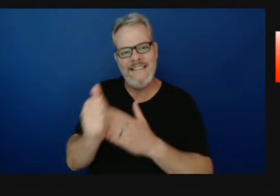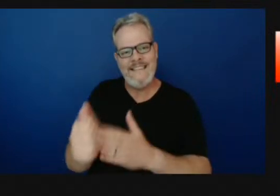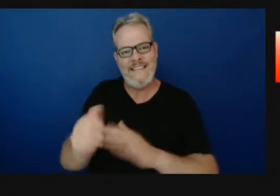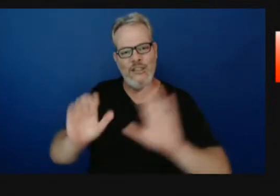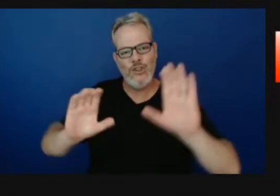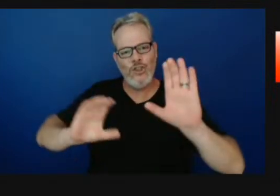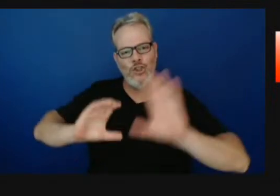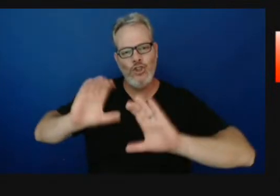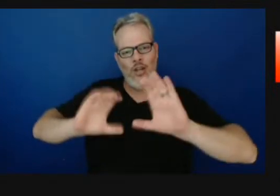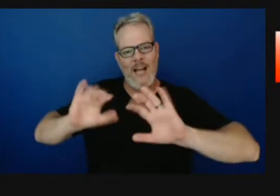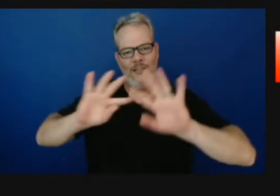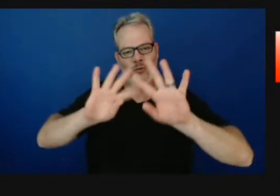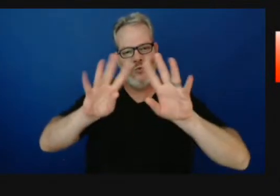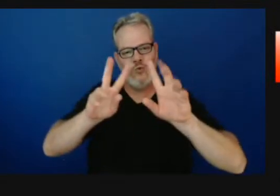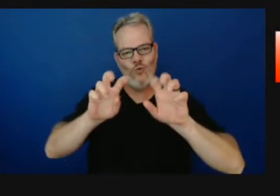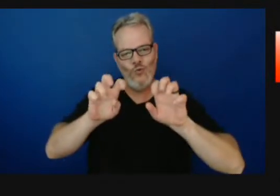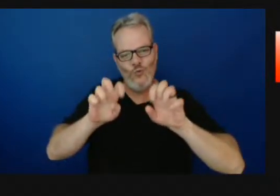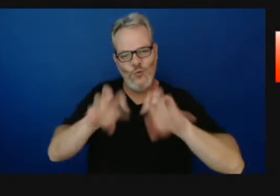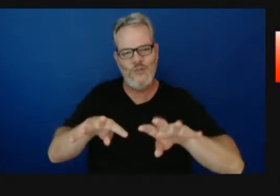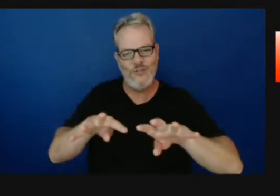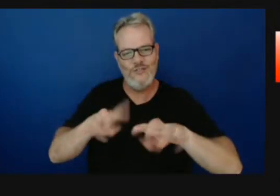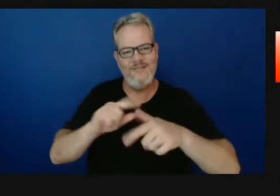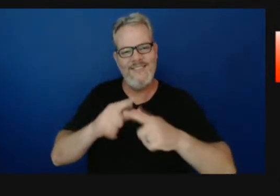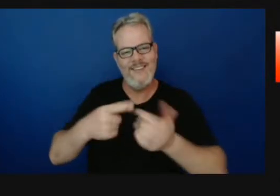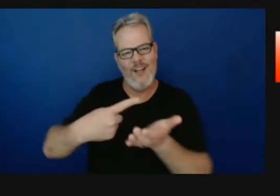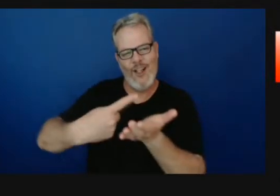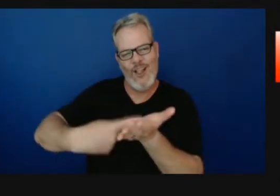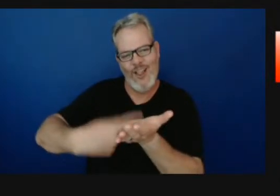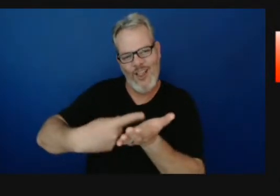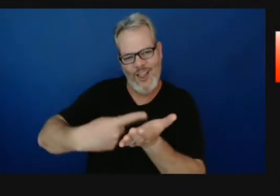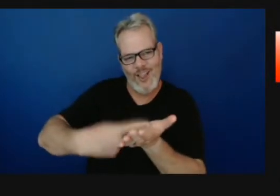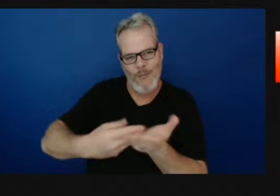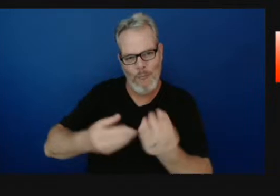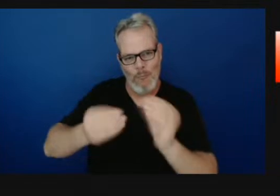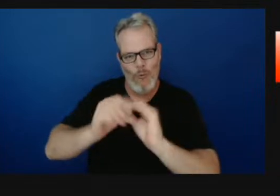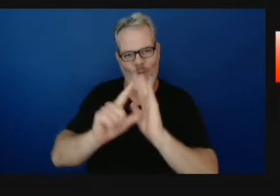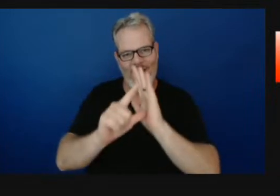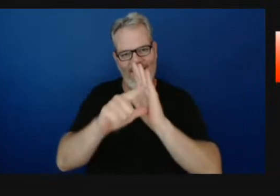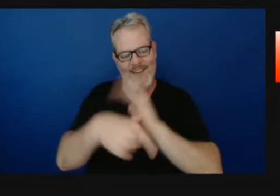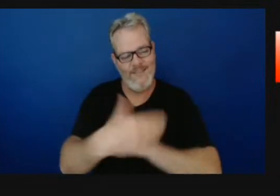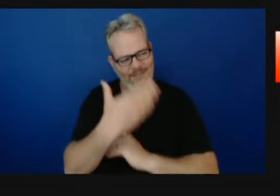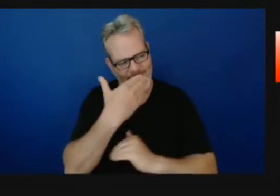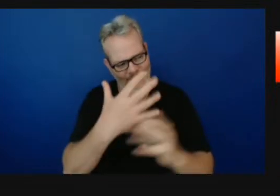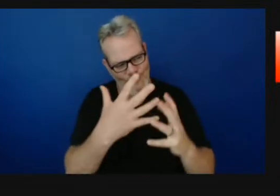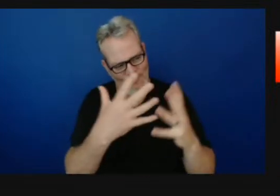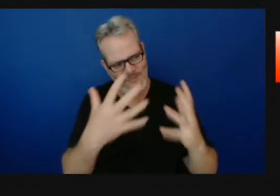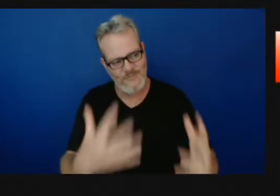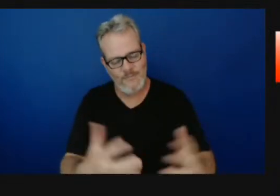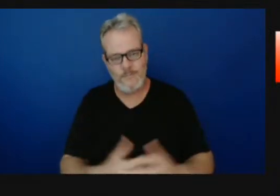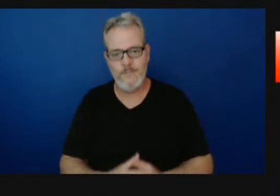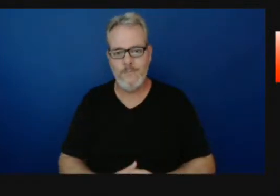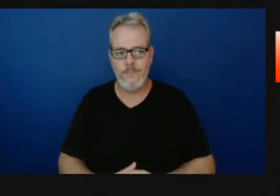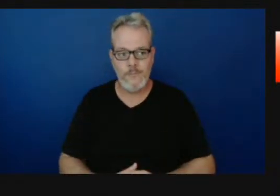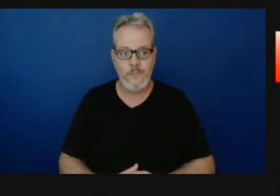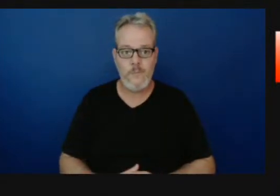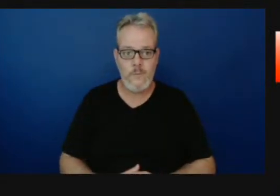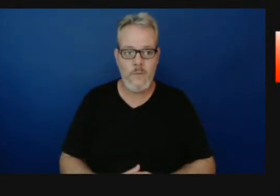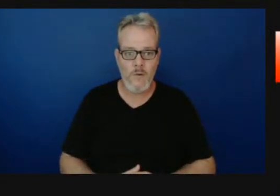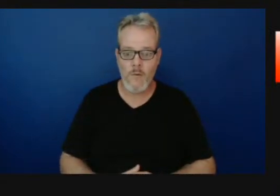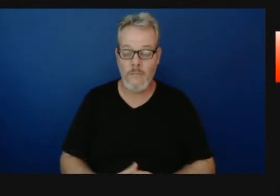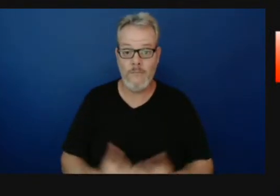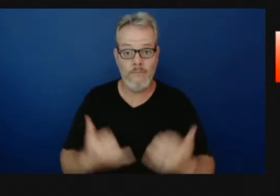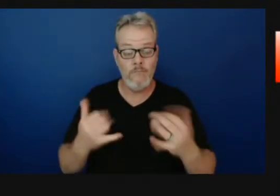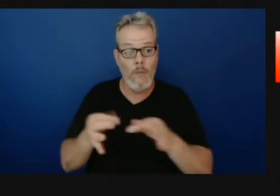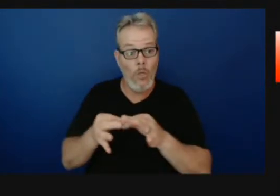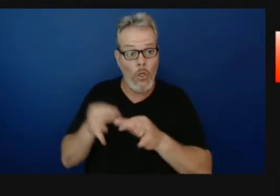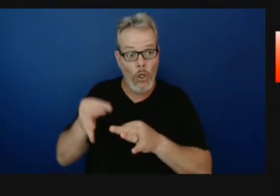to discuss where it is appropriate along the way. So thanks for that, Dane. And I suppose without further ado, we'll get